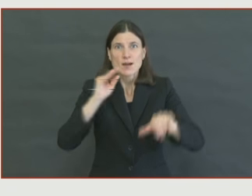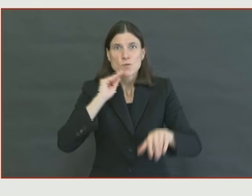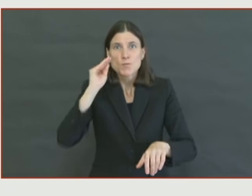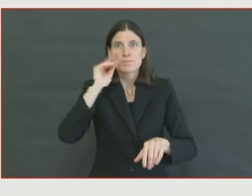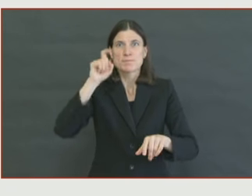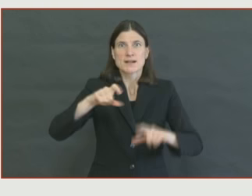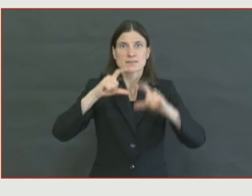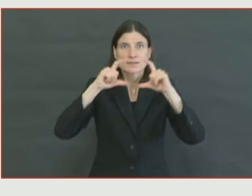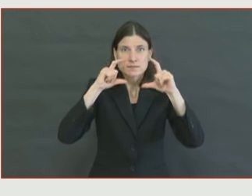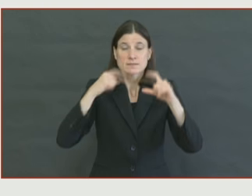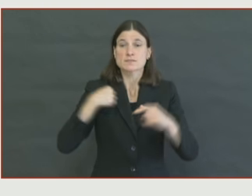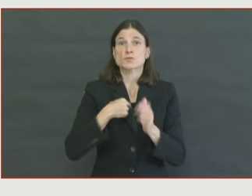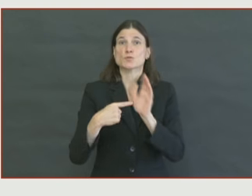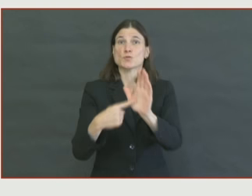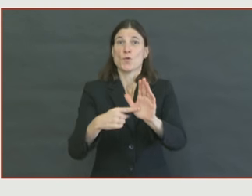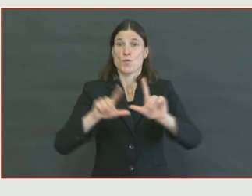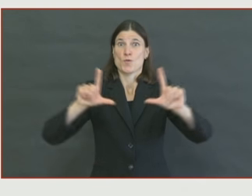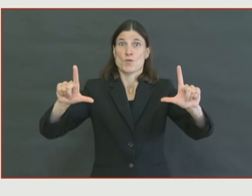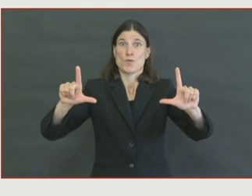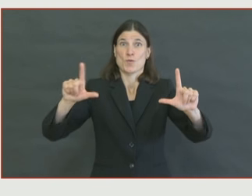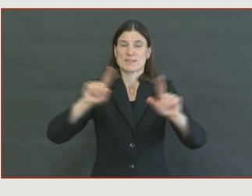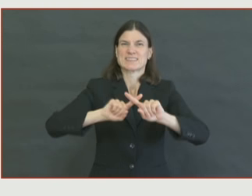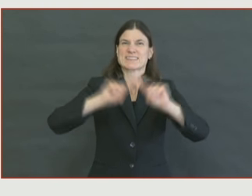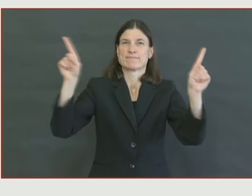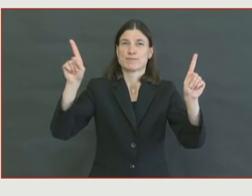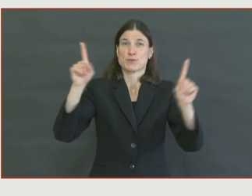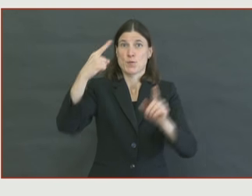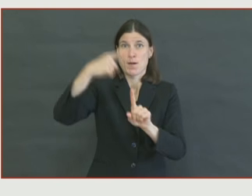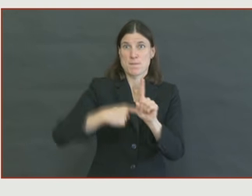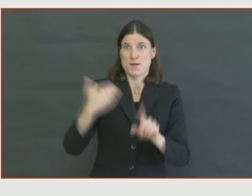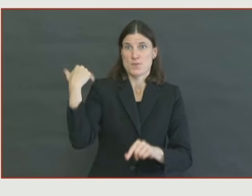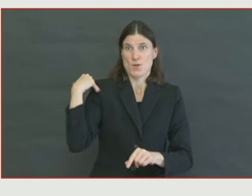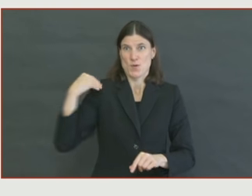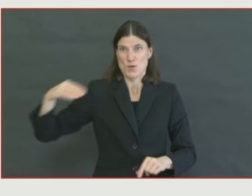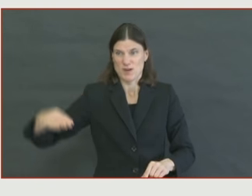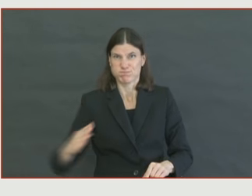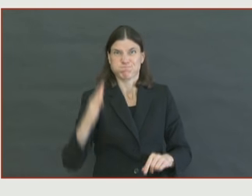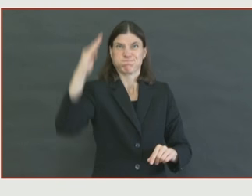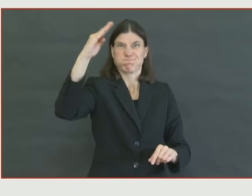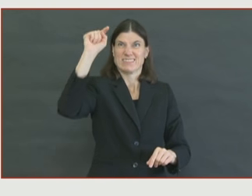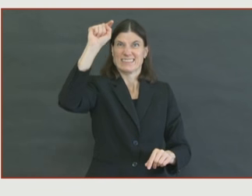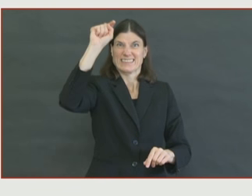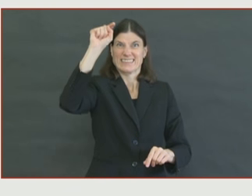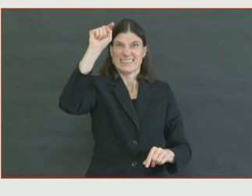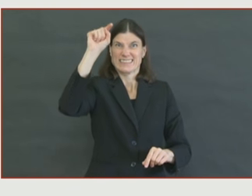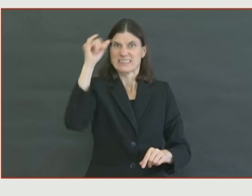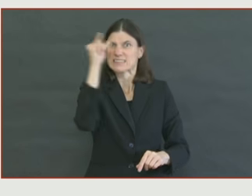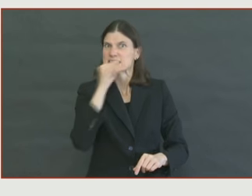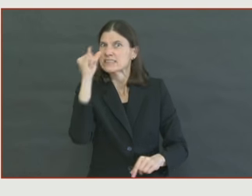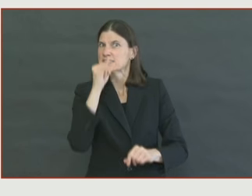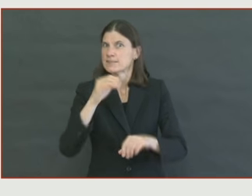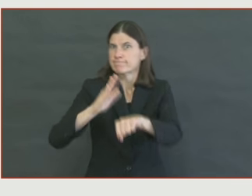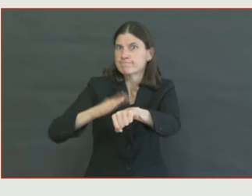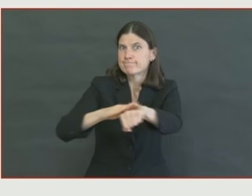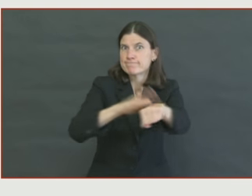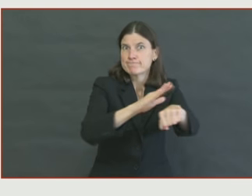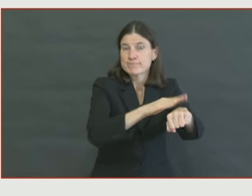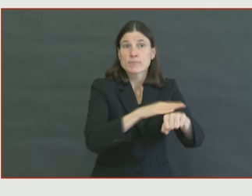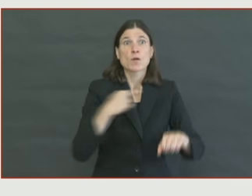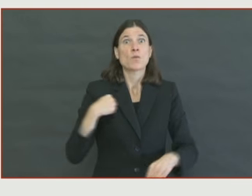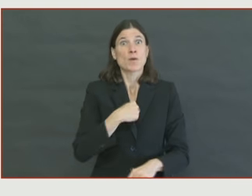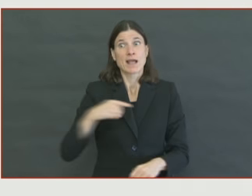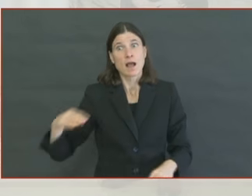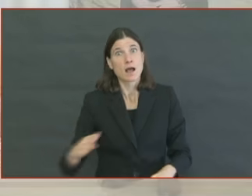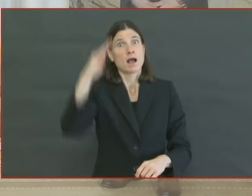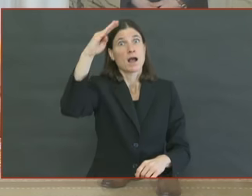of hospitalizations and deaths. Having said that, thank God that didn't happen. You guys, you made that not